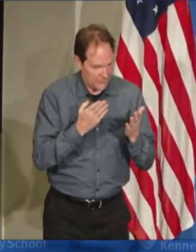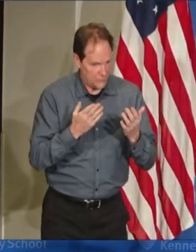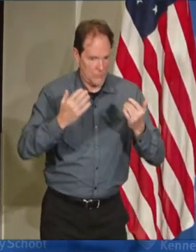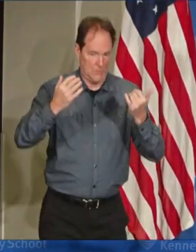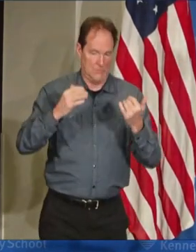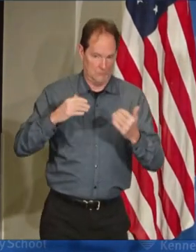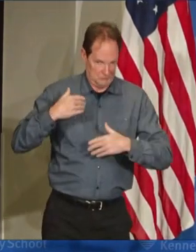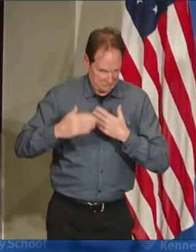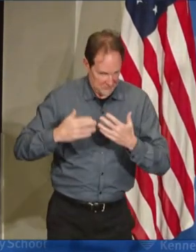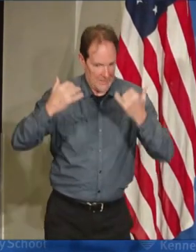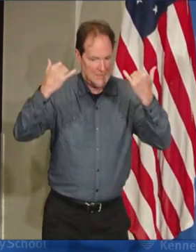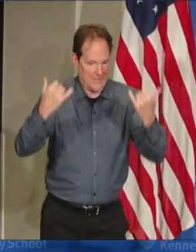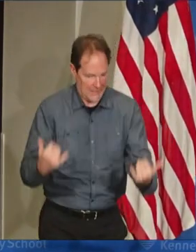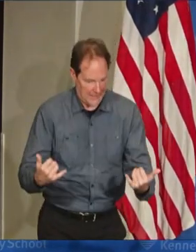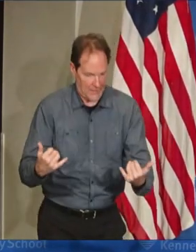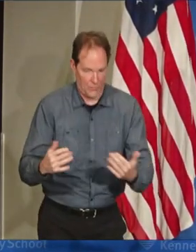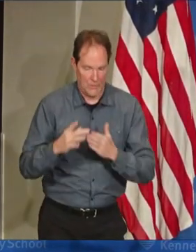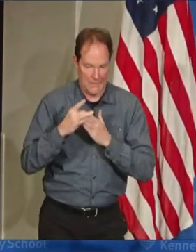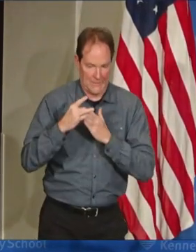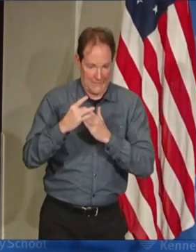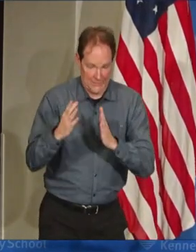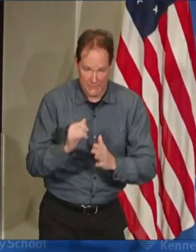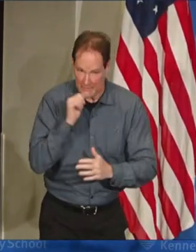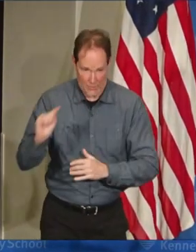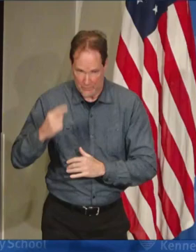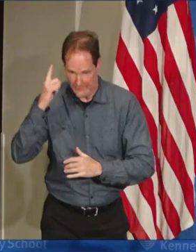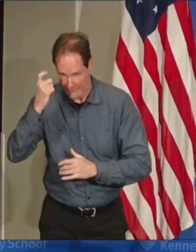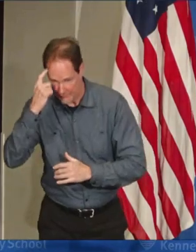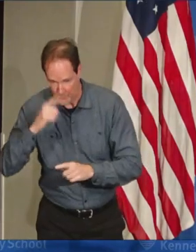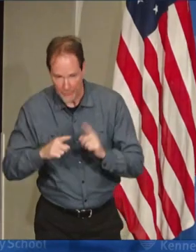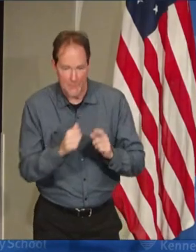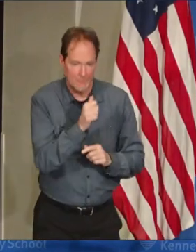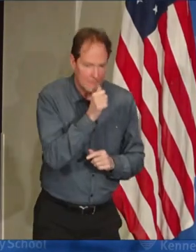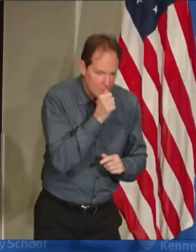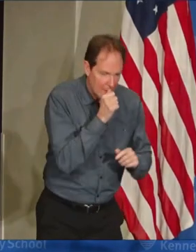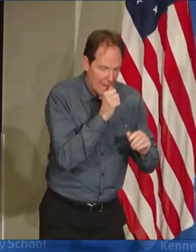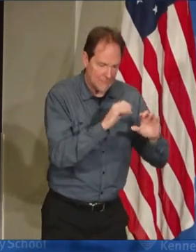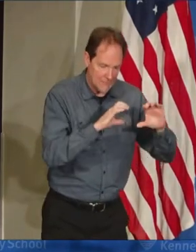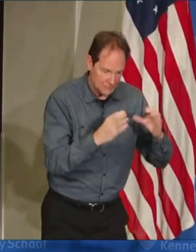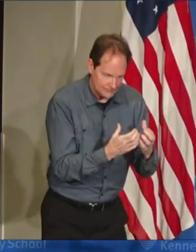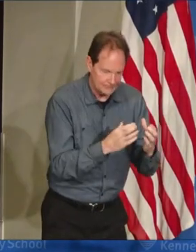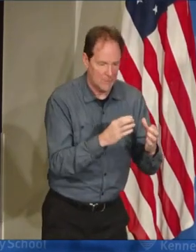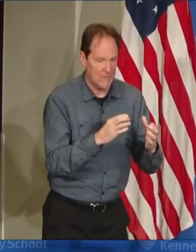today, where leaders, not only from government, but very much from the private sector, are struggling with these